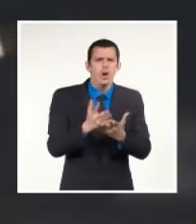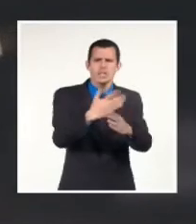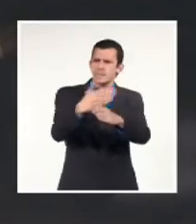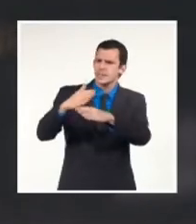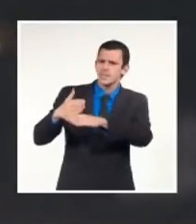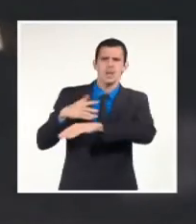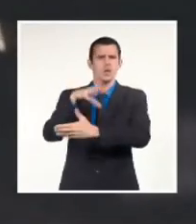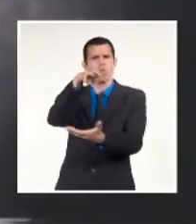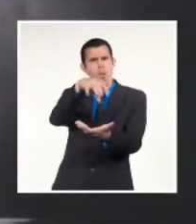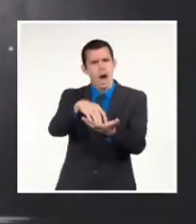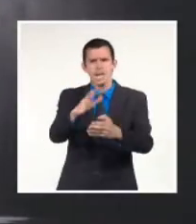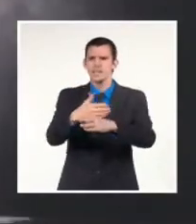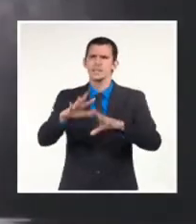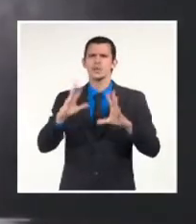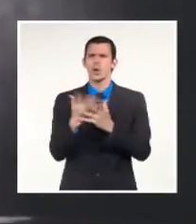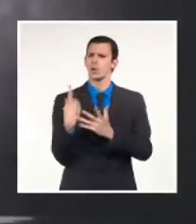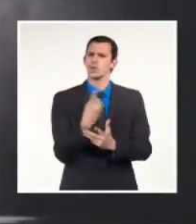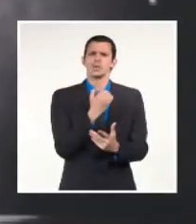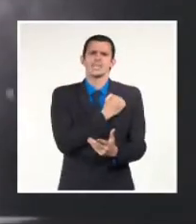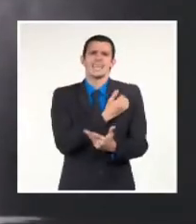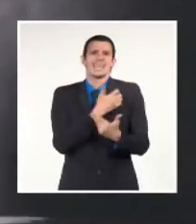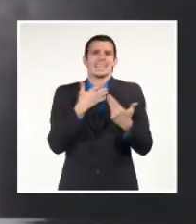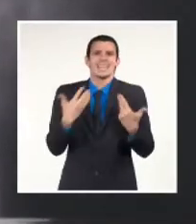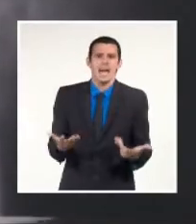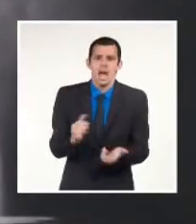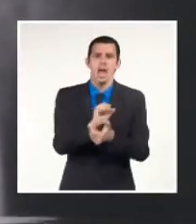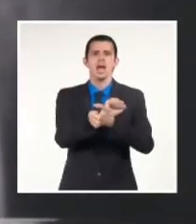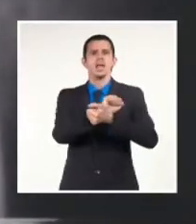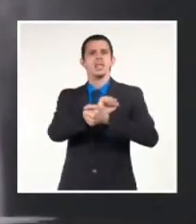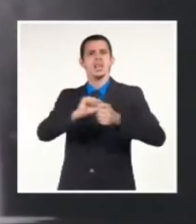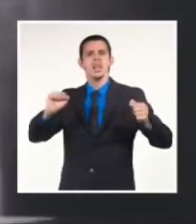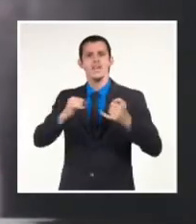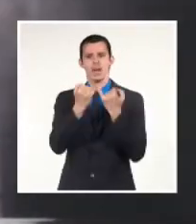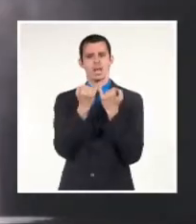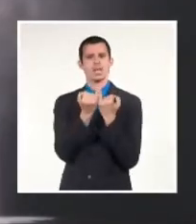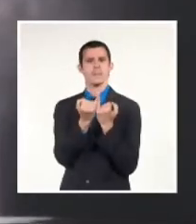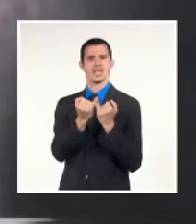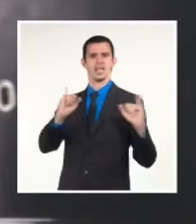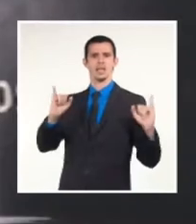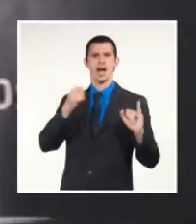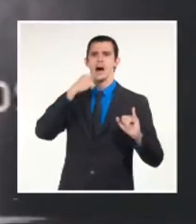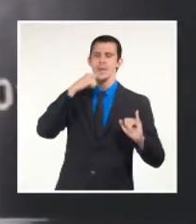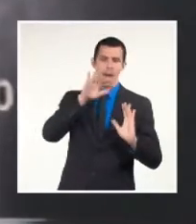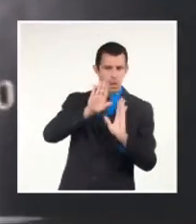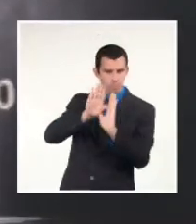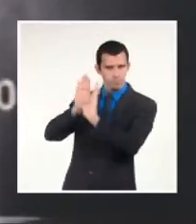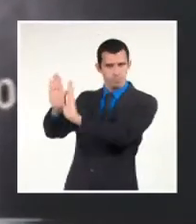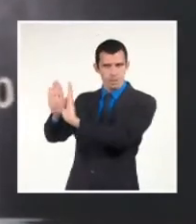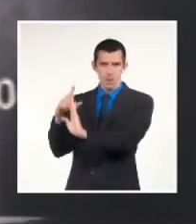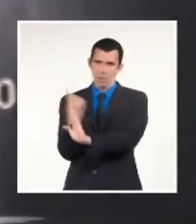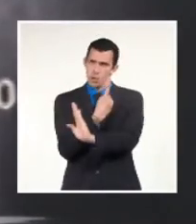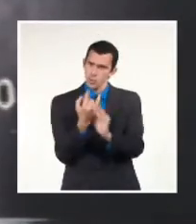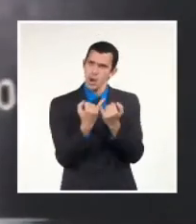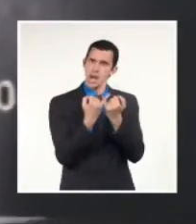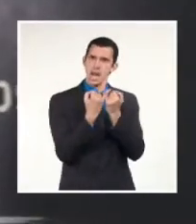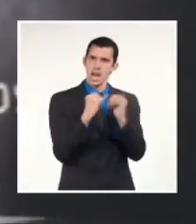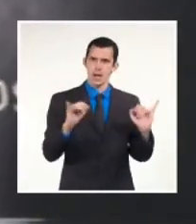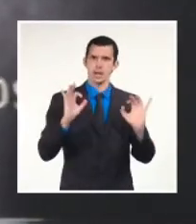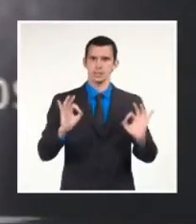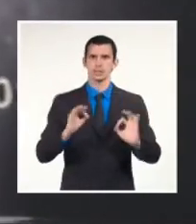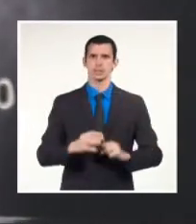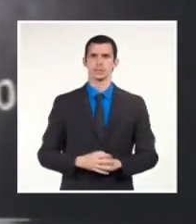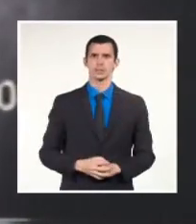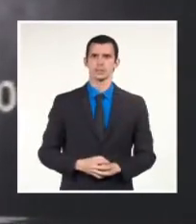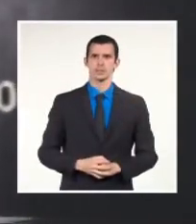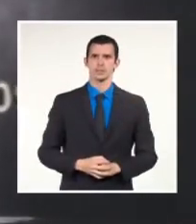independence of Puerto Rico. Well, miss, can you tell us whose idea this was? not that. It's my